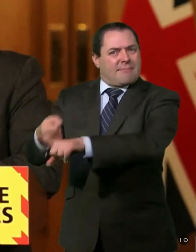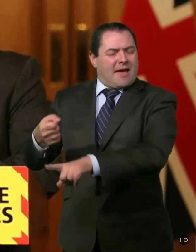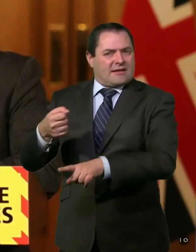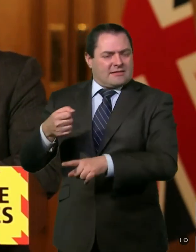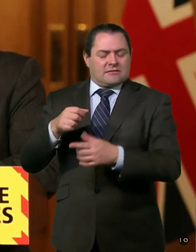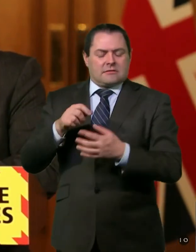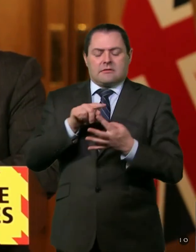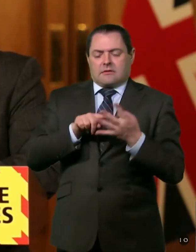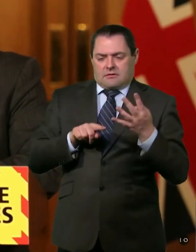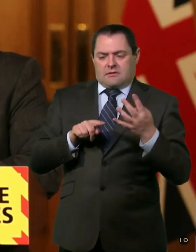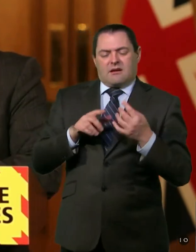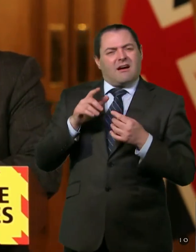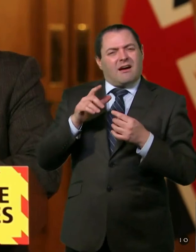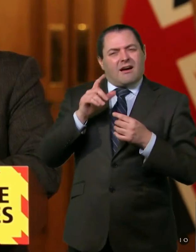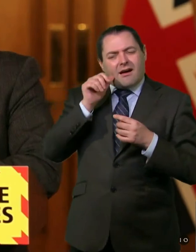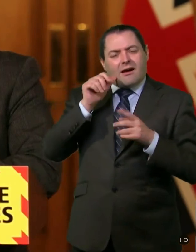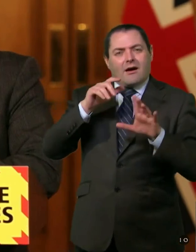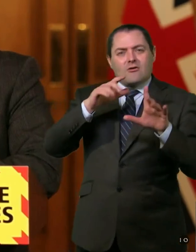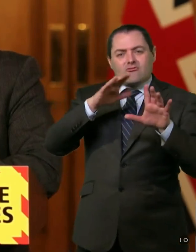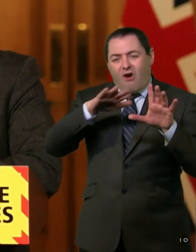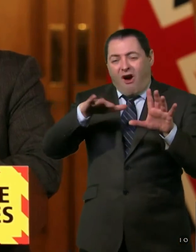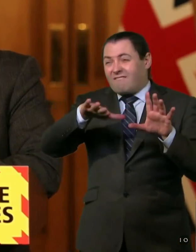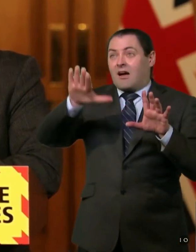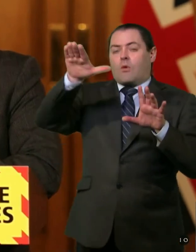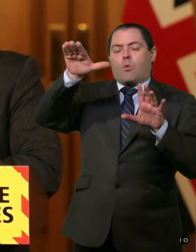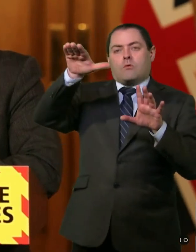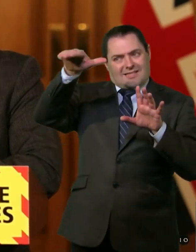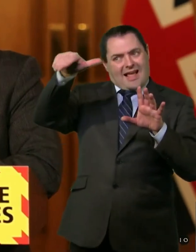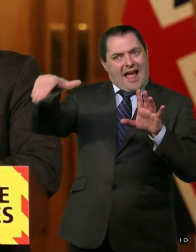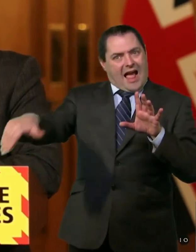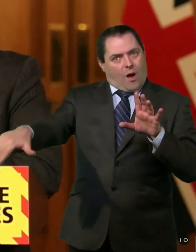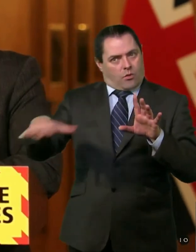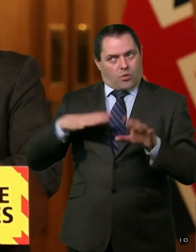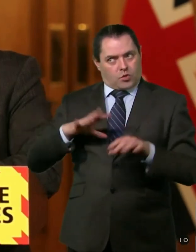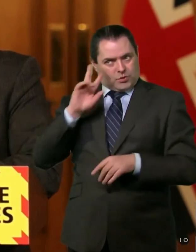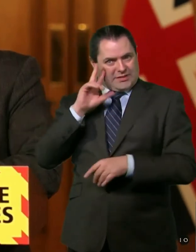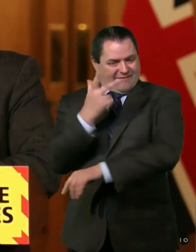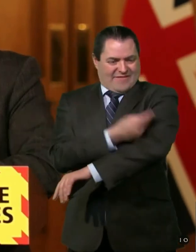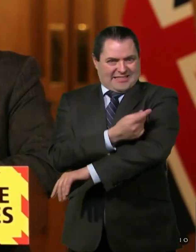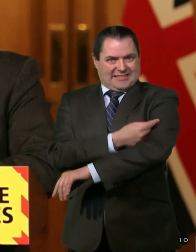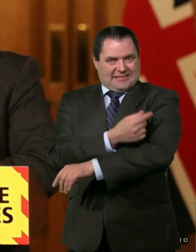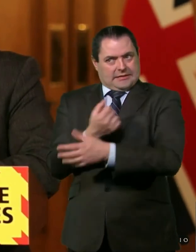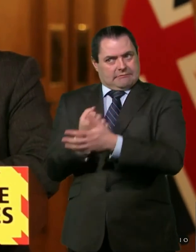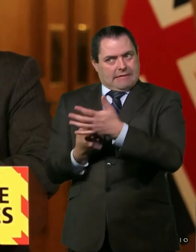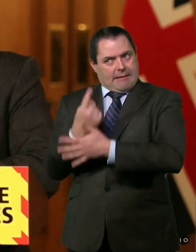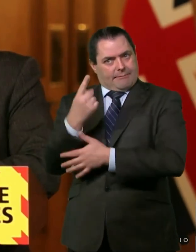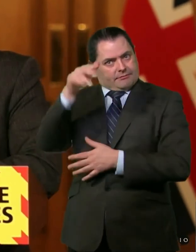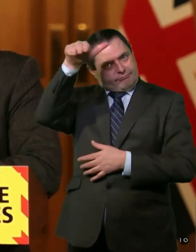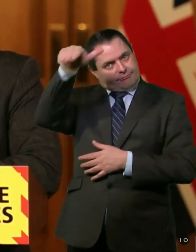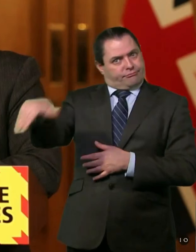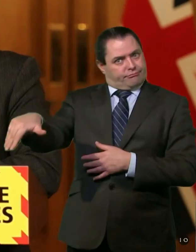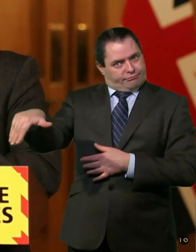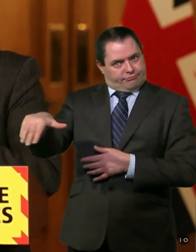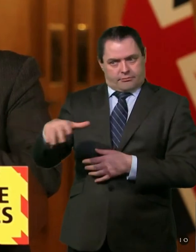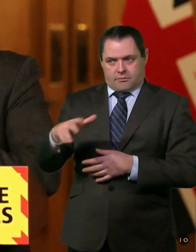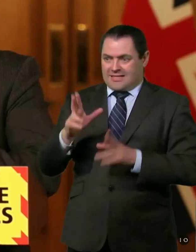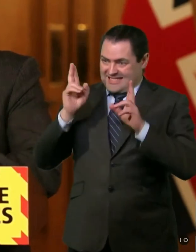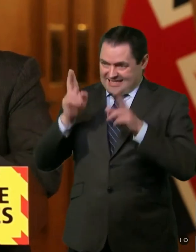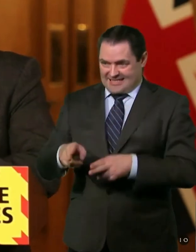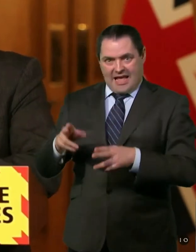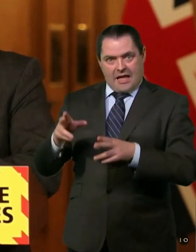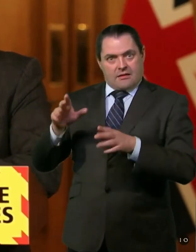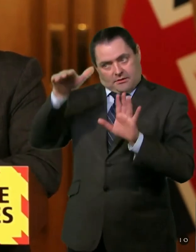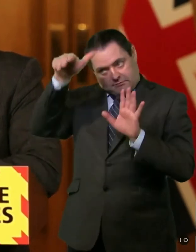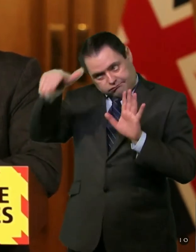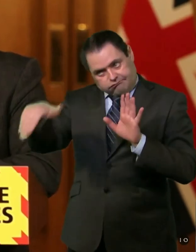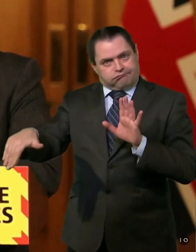vaccines are working, as Patrick has said, in reducing mortality and serious disease. We need to see that our vaccines